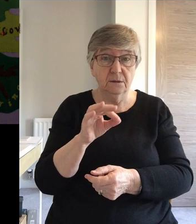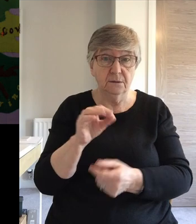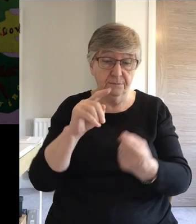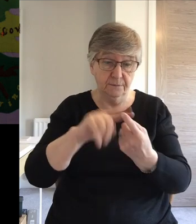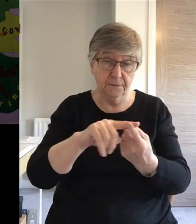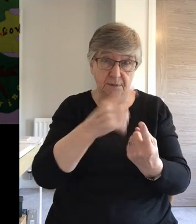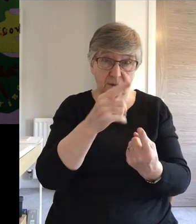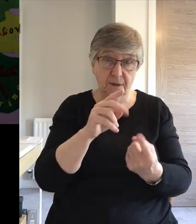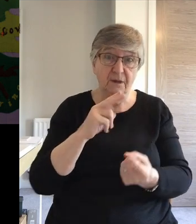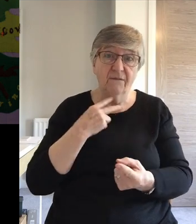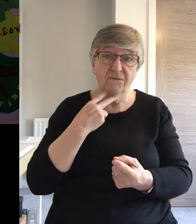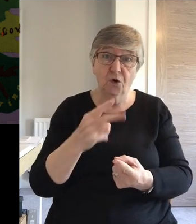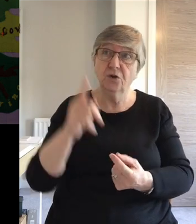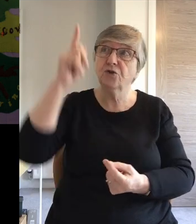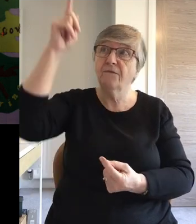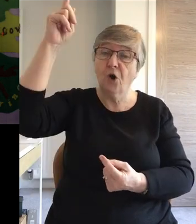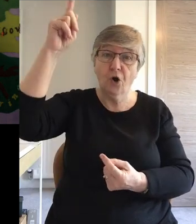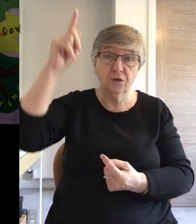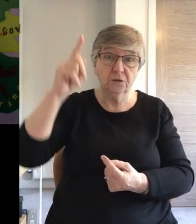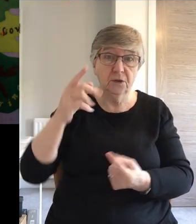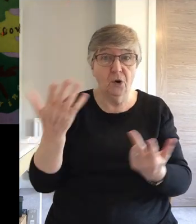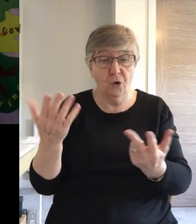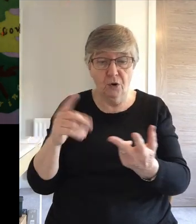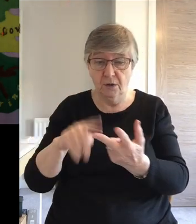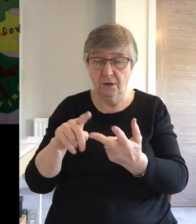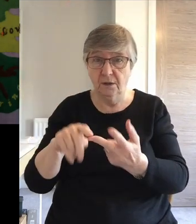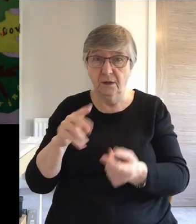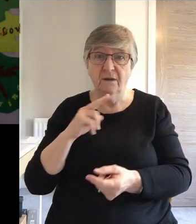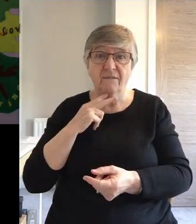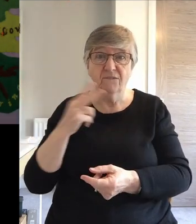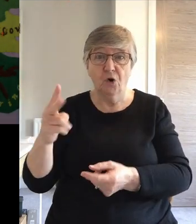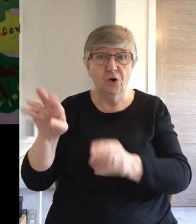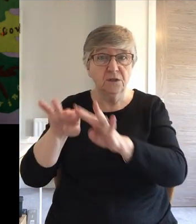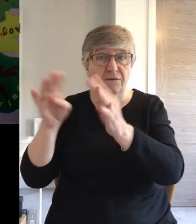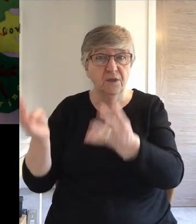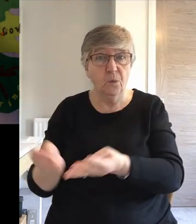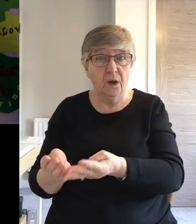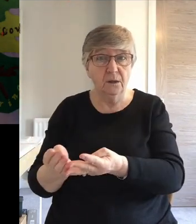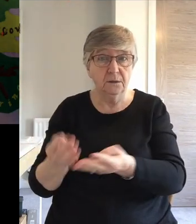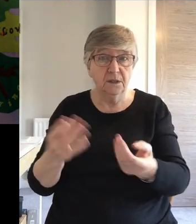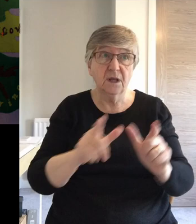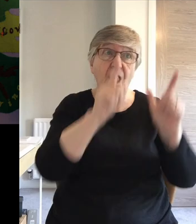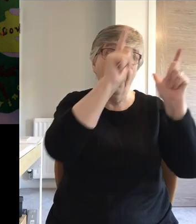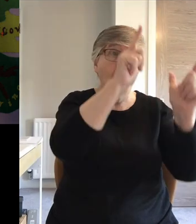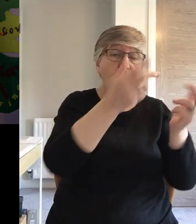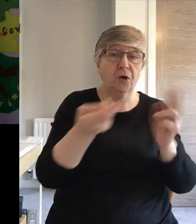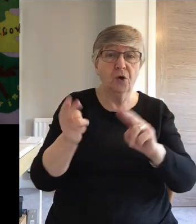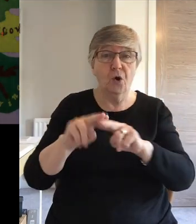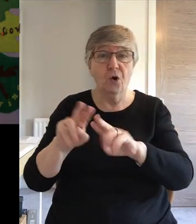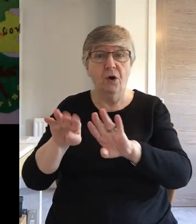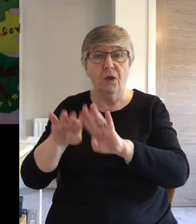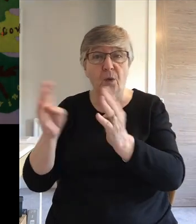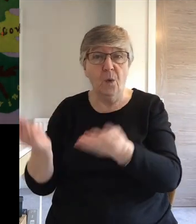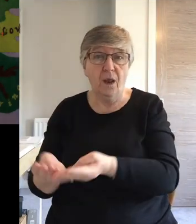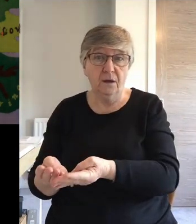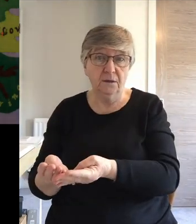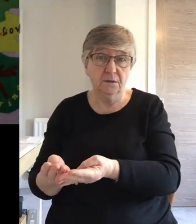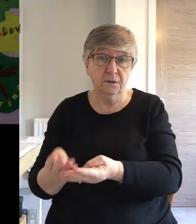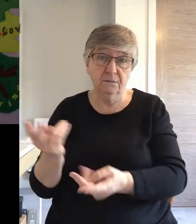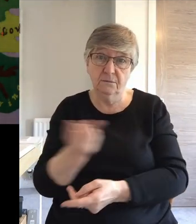voice of the creator or the voice of part of creation. Either it's the Lord or it's the world's